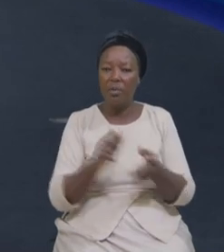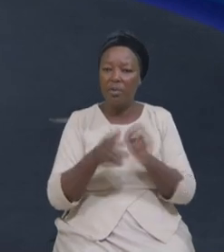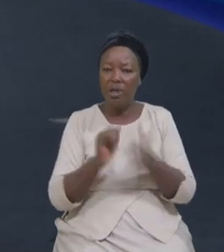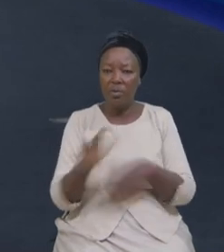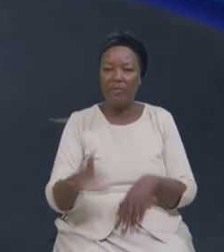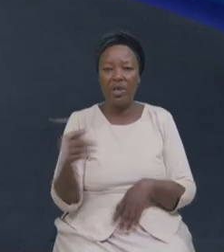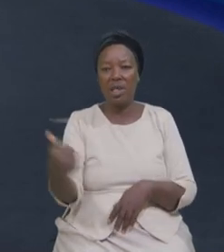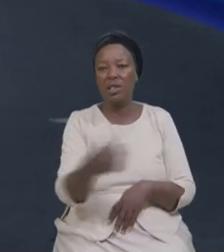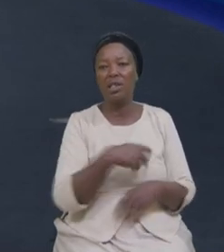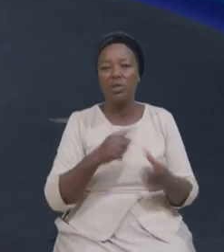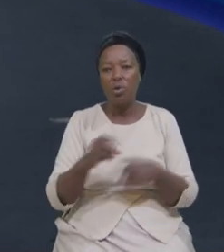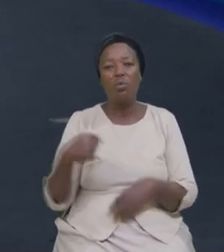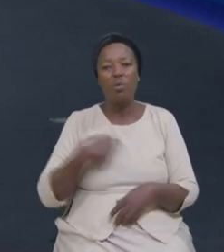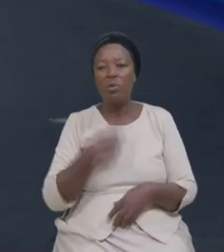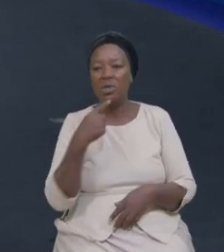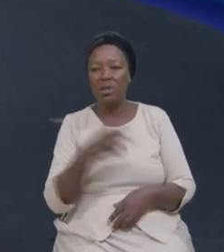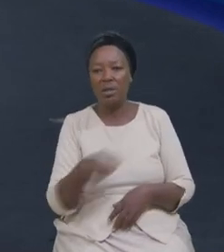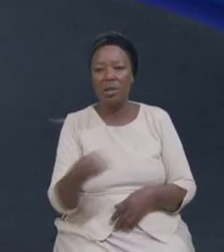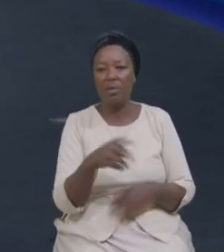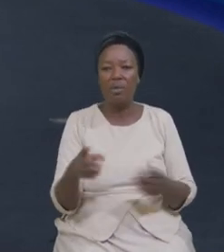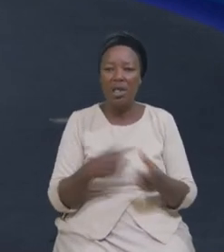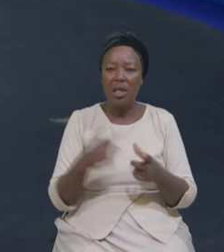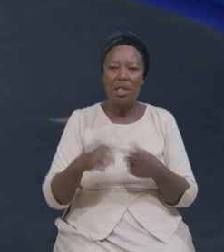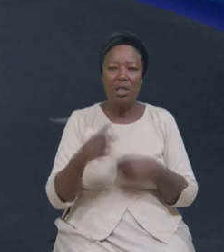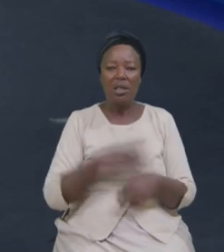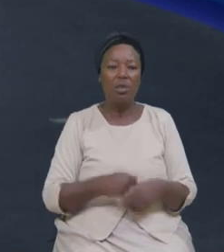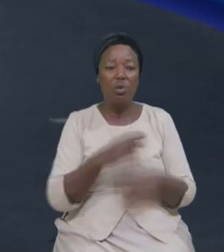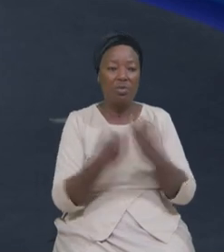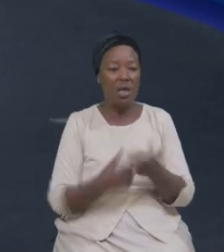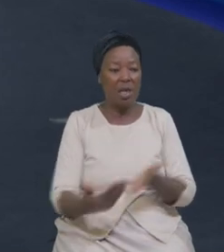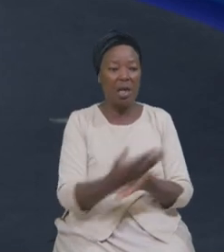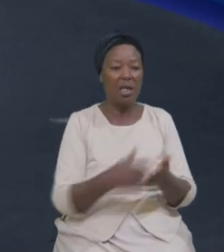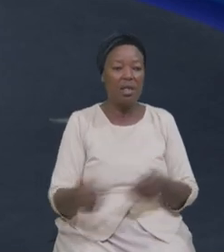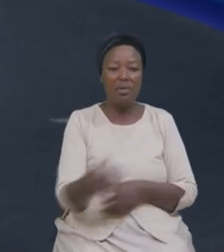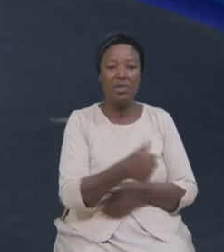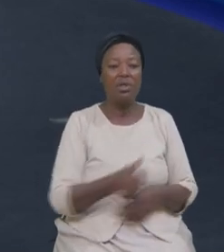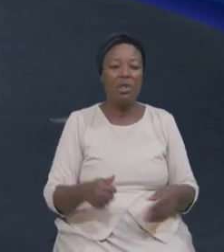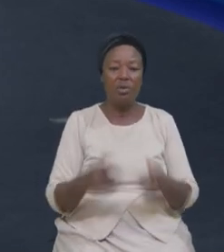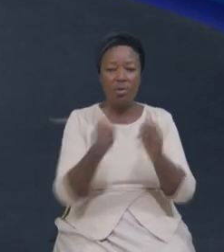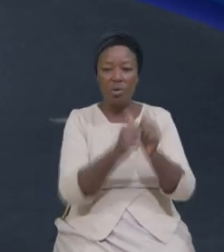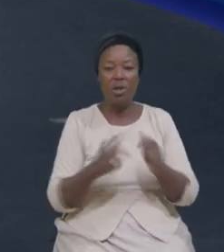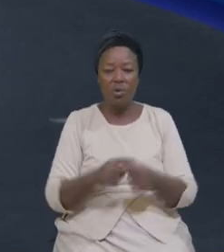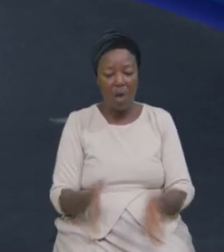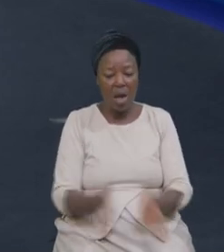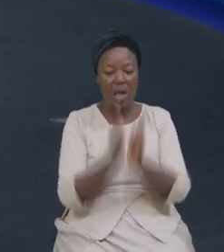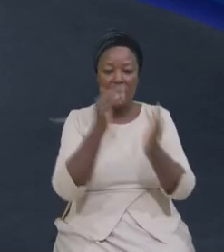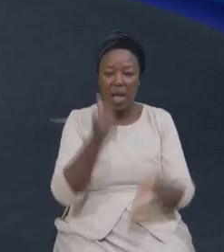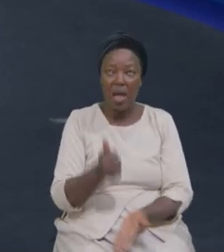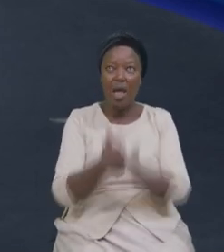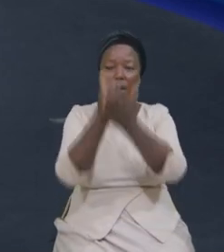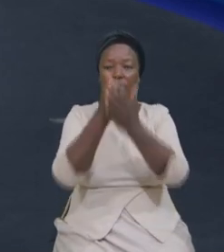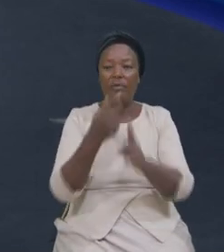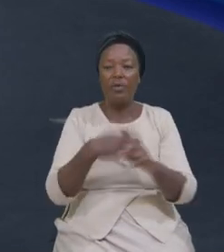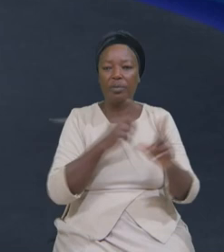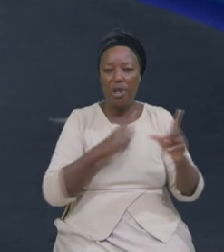tell them. And you see, Judah gathered themselves together to ask help of the Lord. That's the important